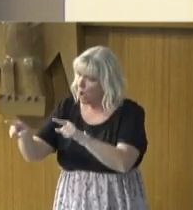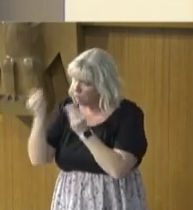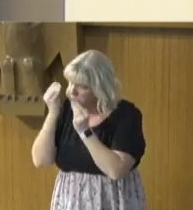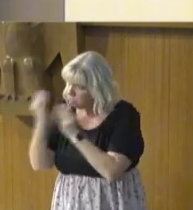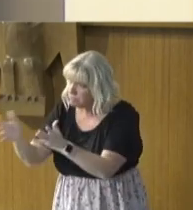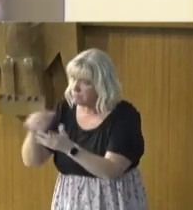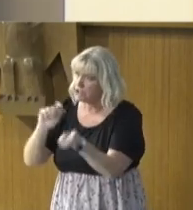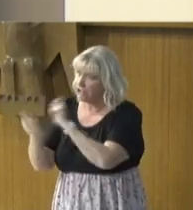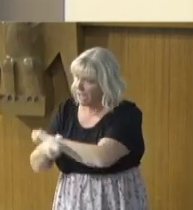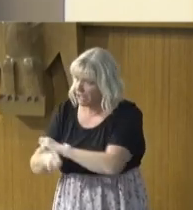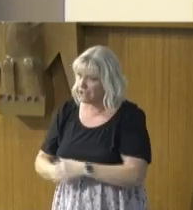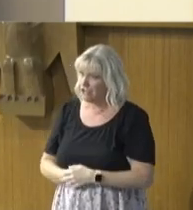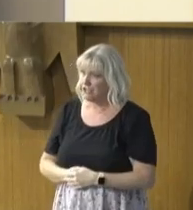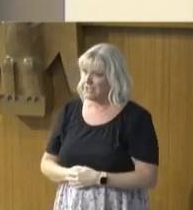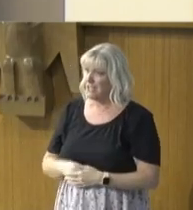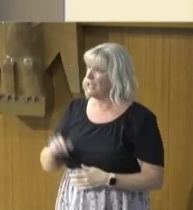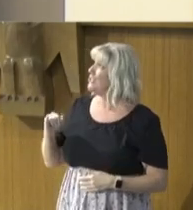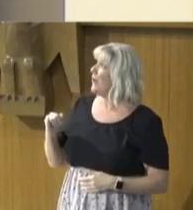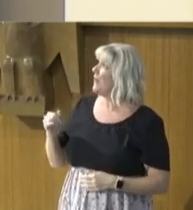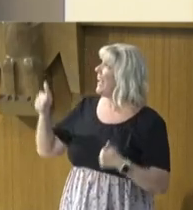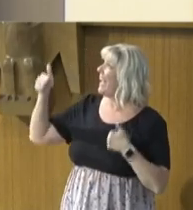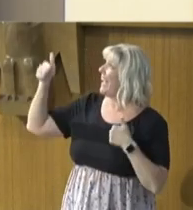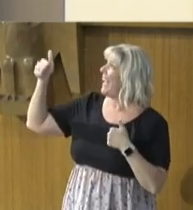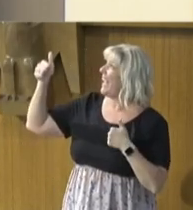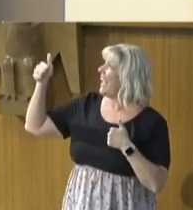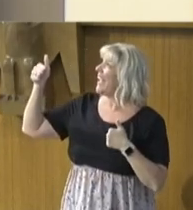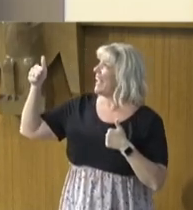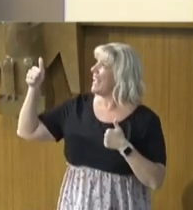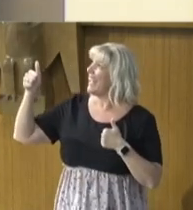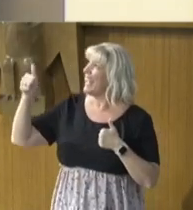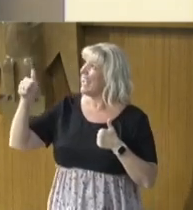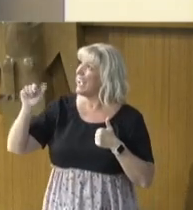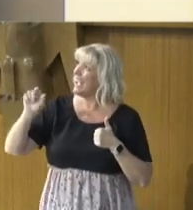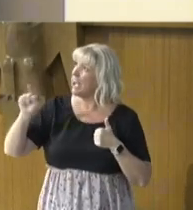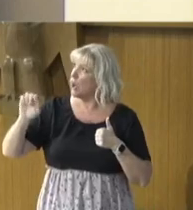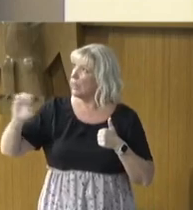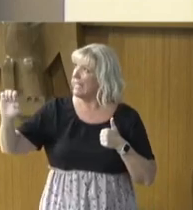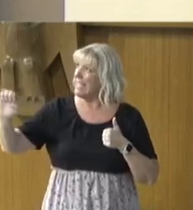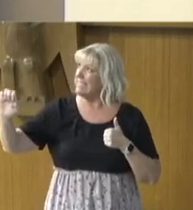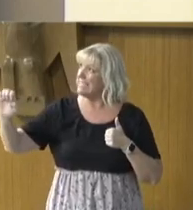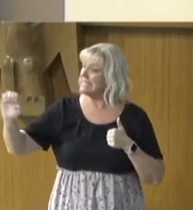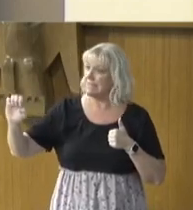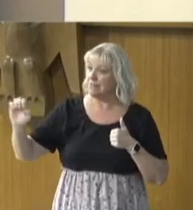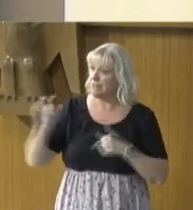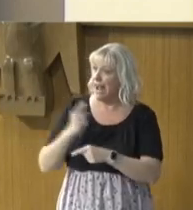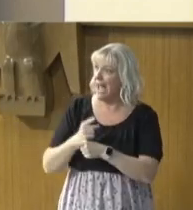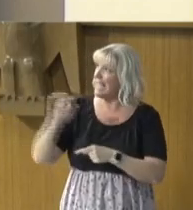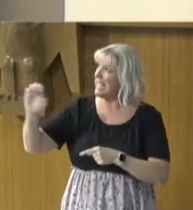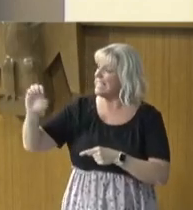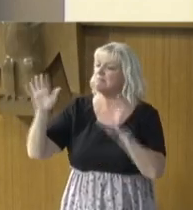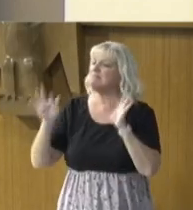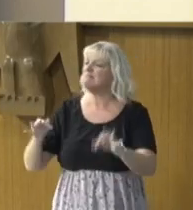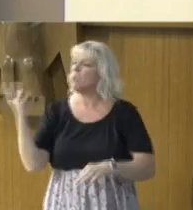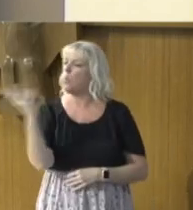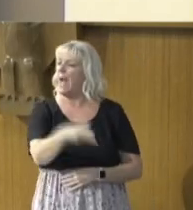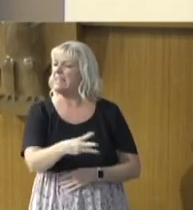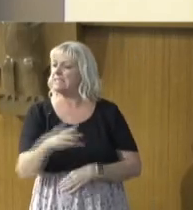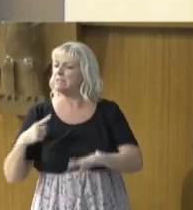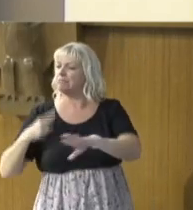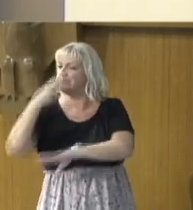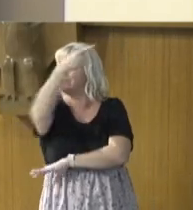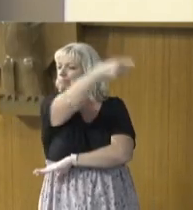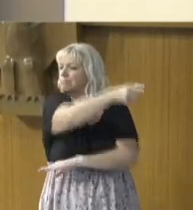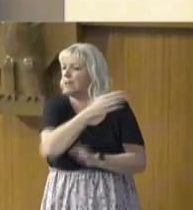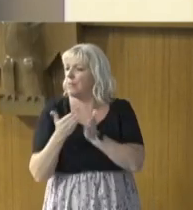Got it, Jonah says, head east to Nineveh, and then Jonah promptly hustles west across the Mediterranean